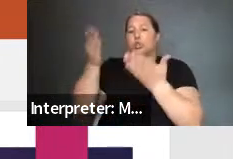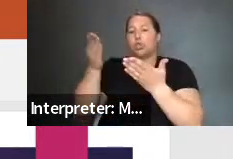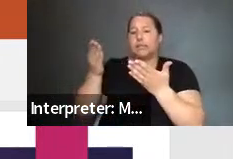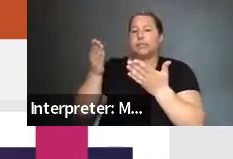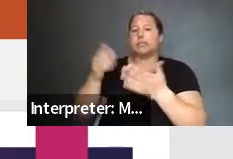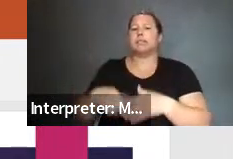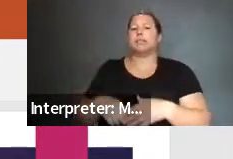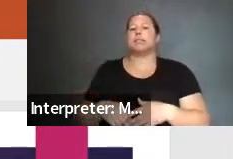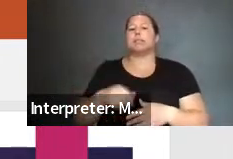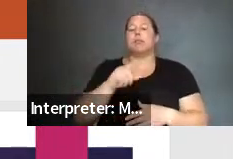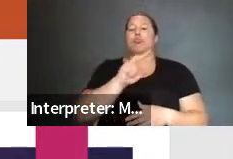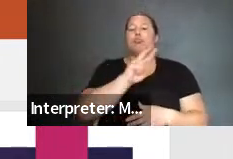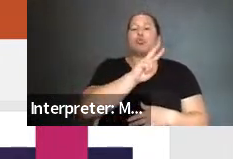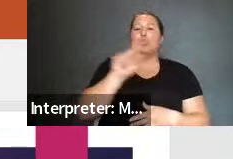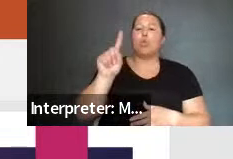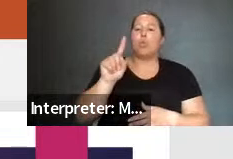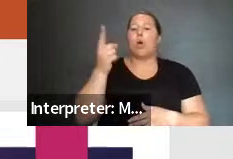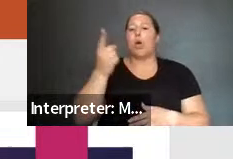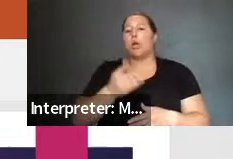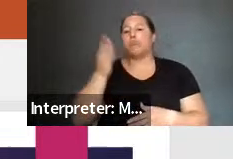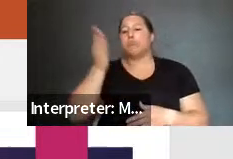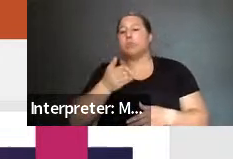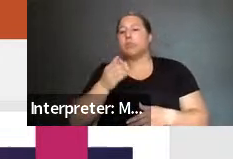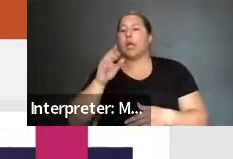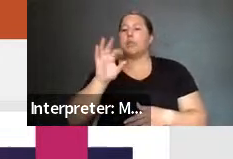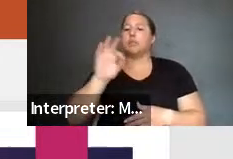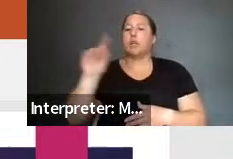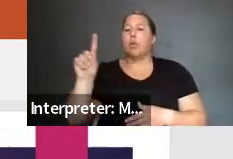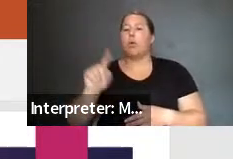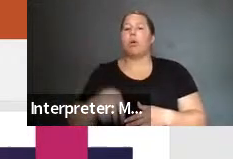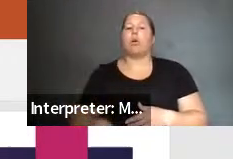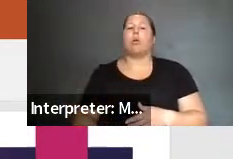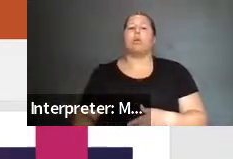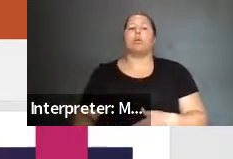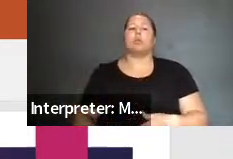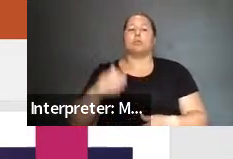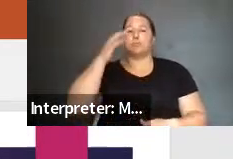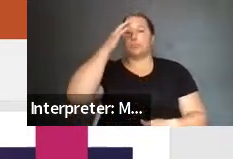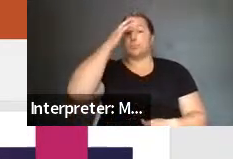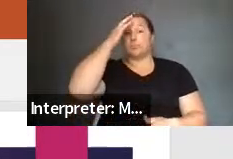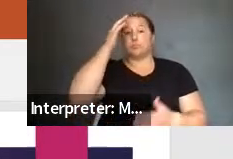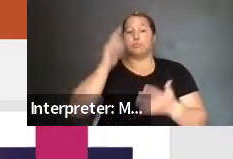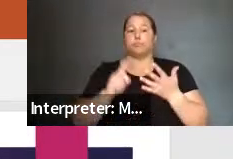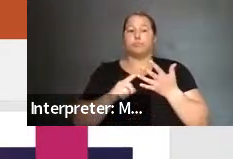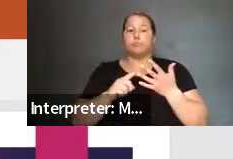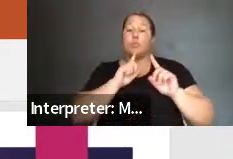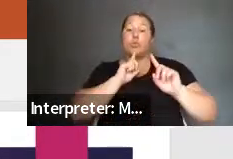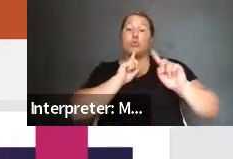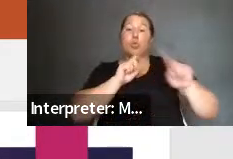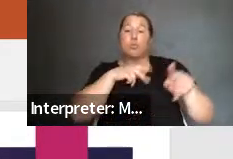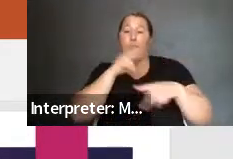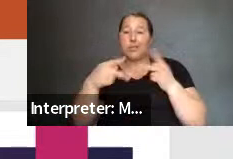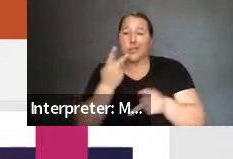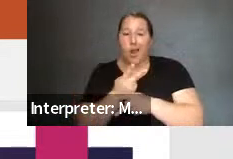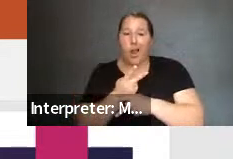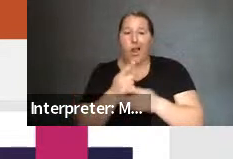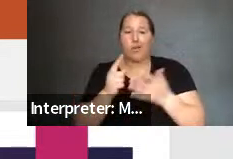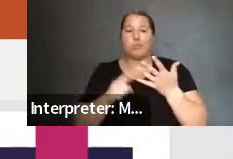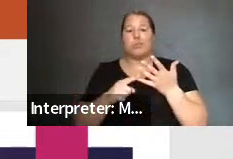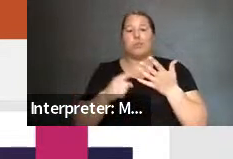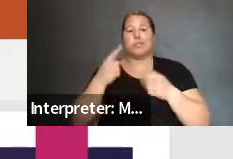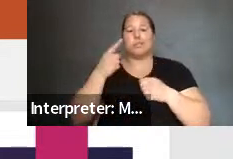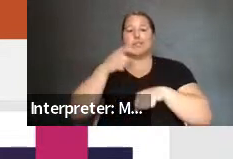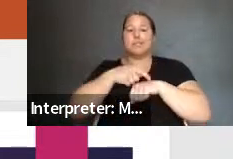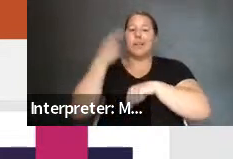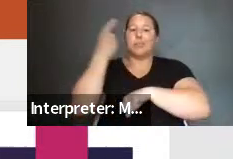And that's the referral source. That's whether it was a 211 call or a 911 call. Response types, time of day,